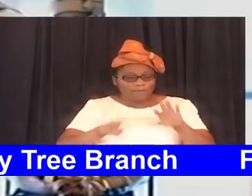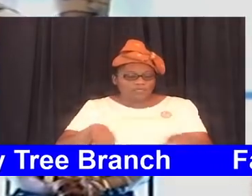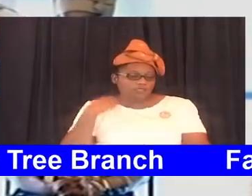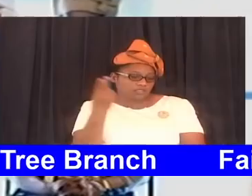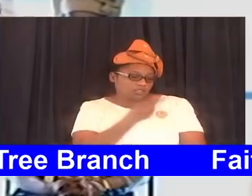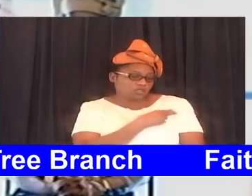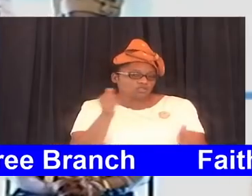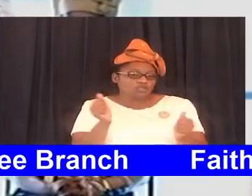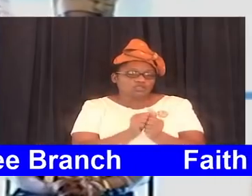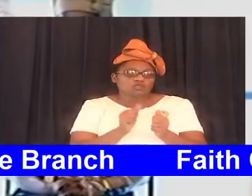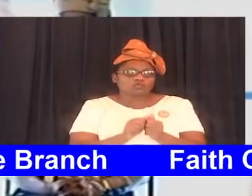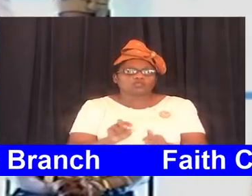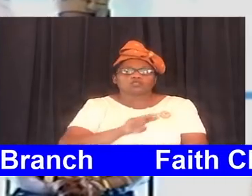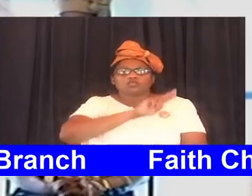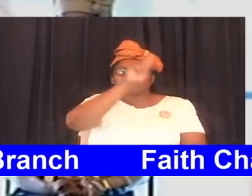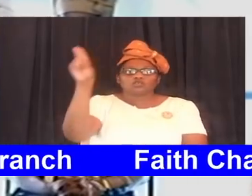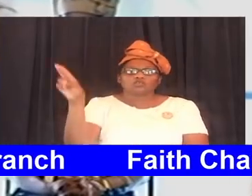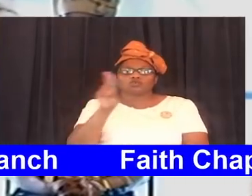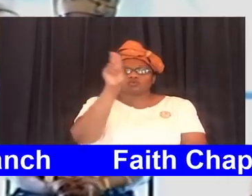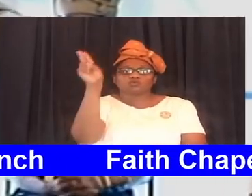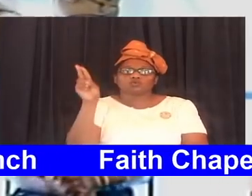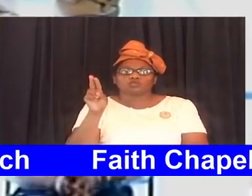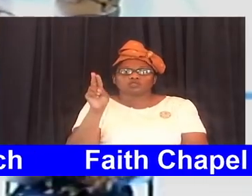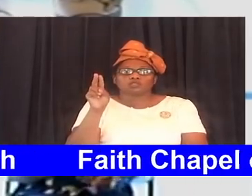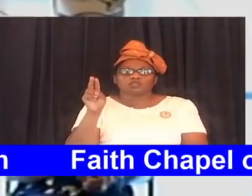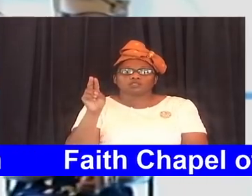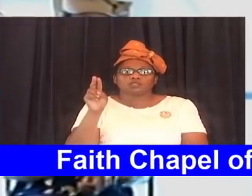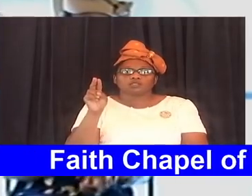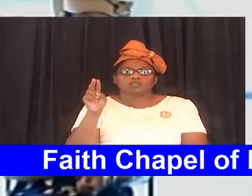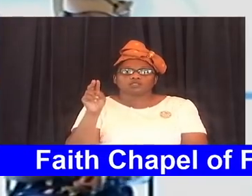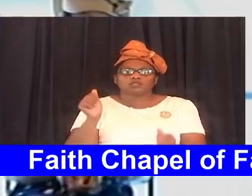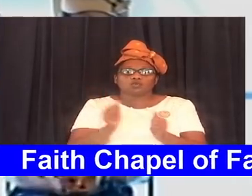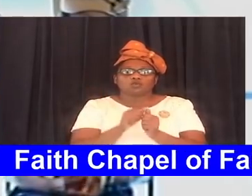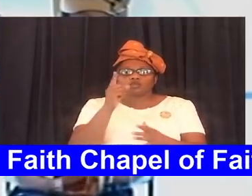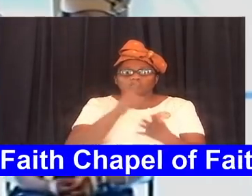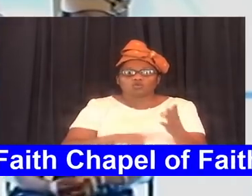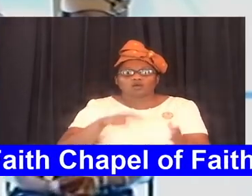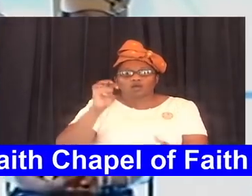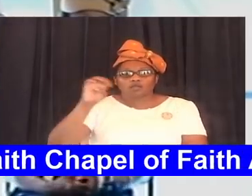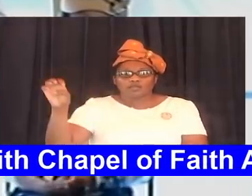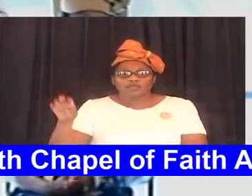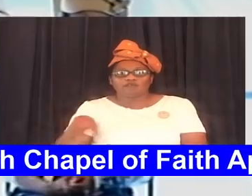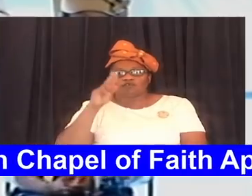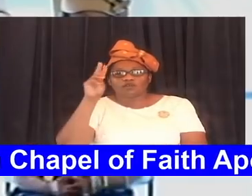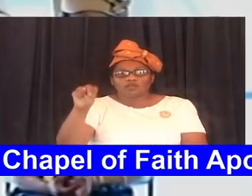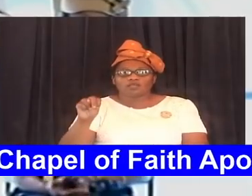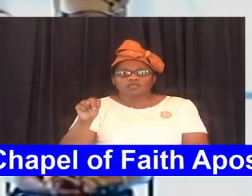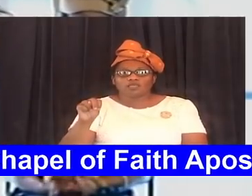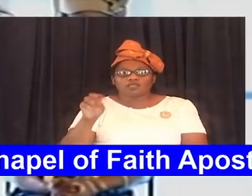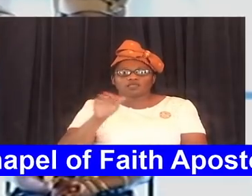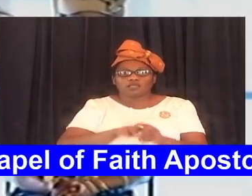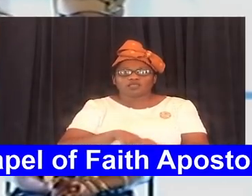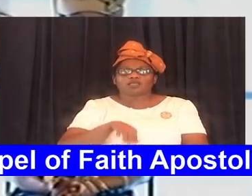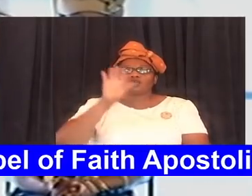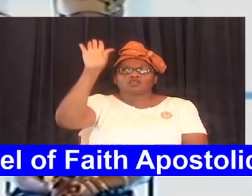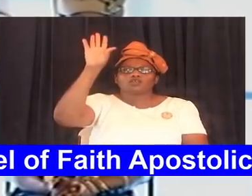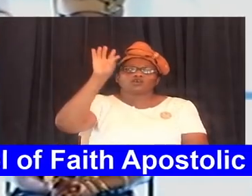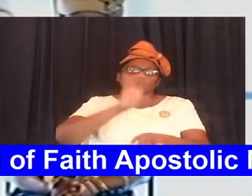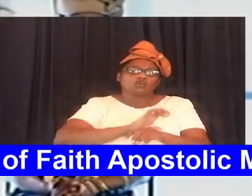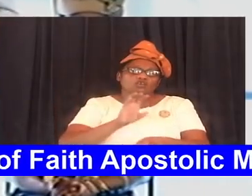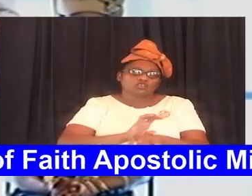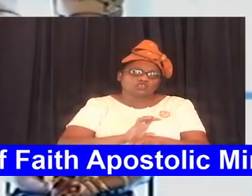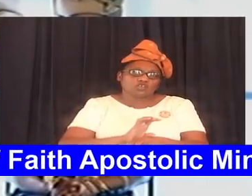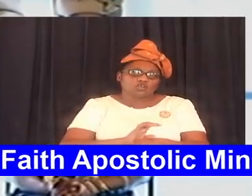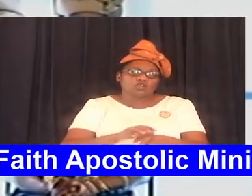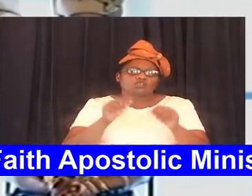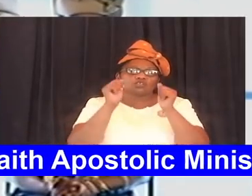whatever you know, Lord God, is needed in your kingdom. We pray, Lord God, it will go directly towards the furtherance of this